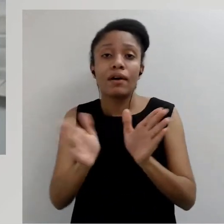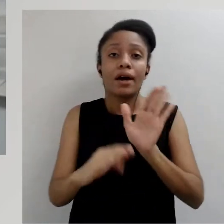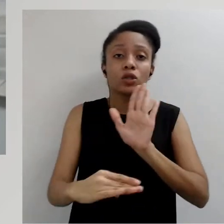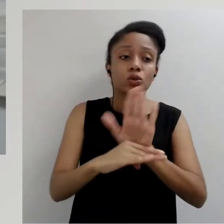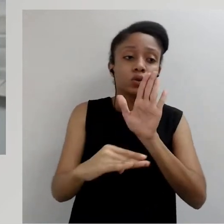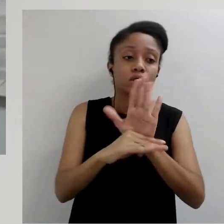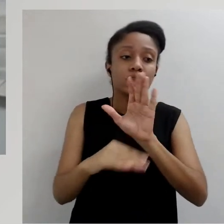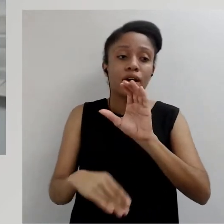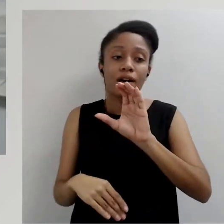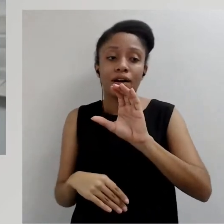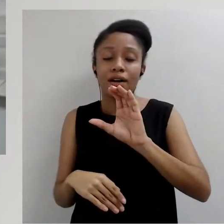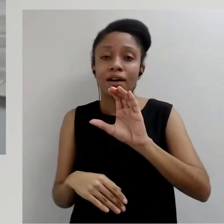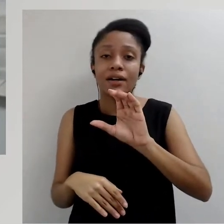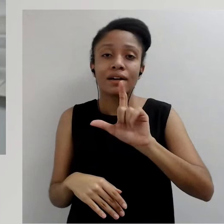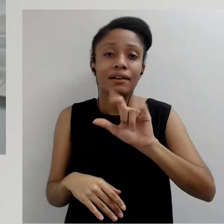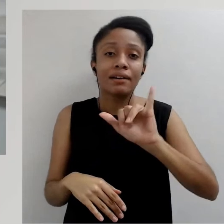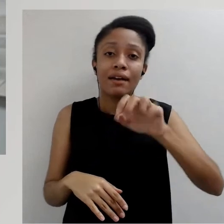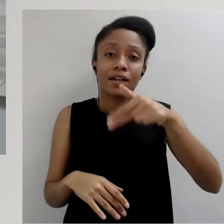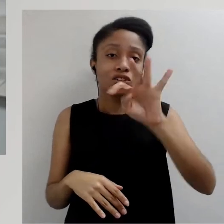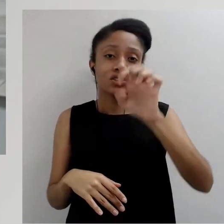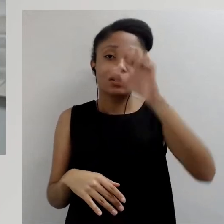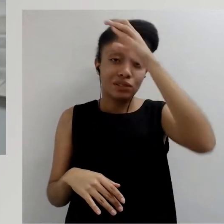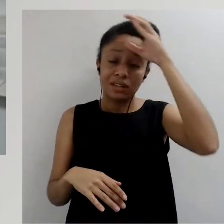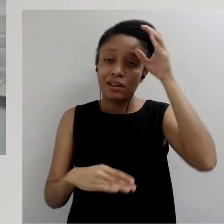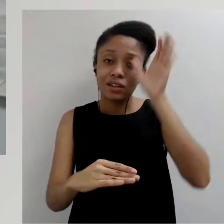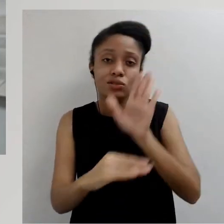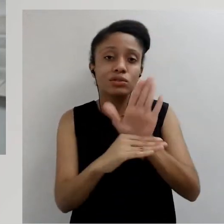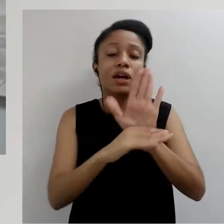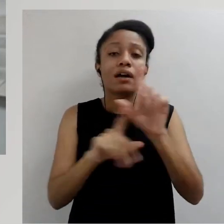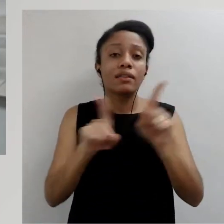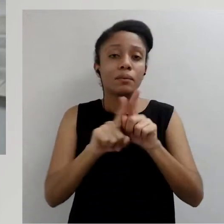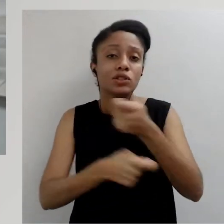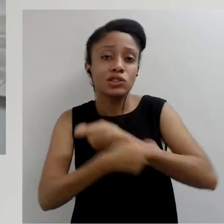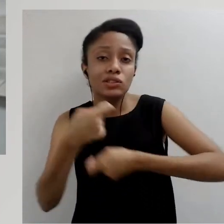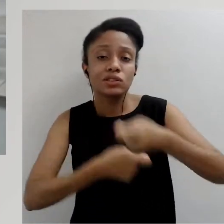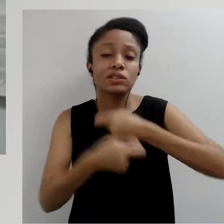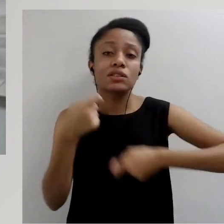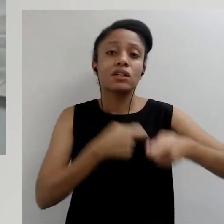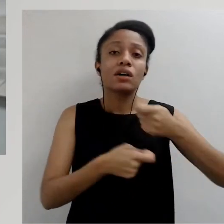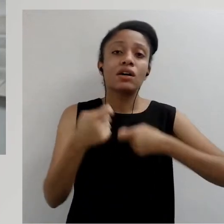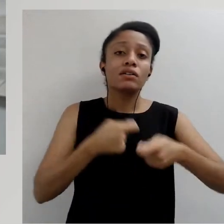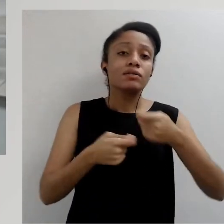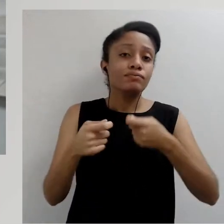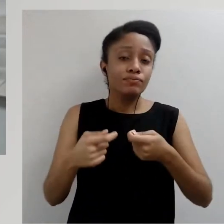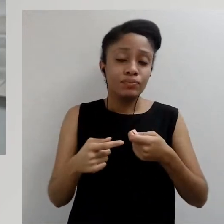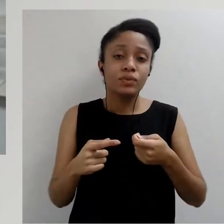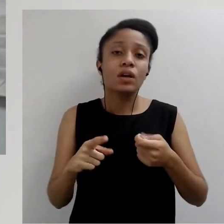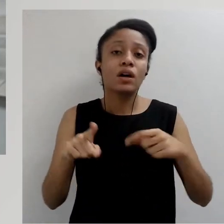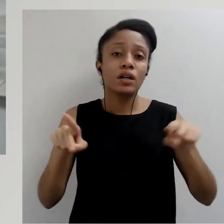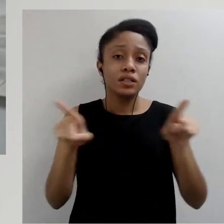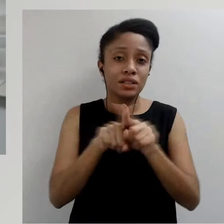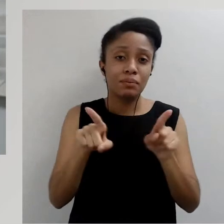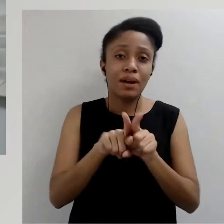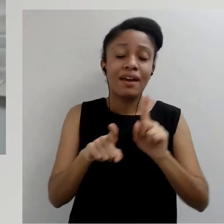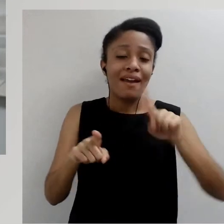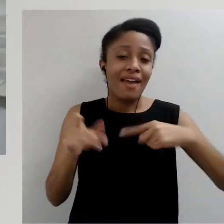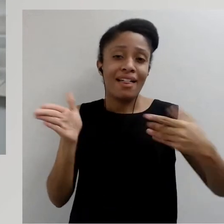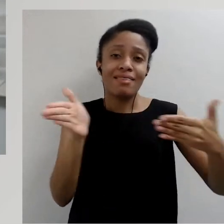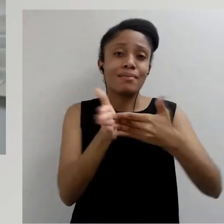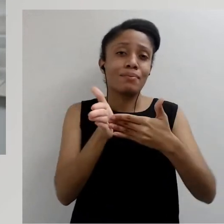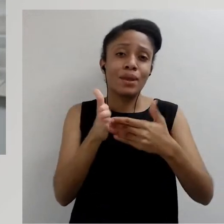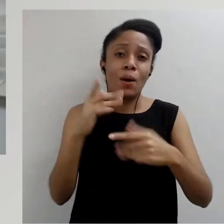help the client. It can be improving this managing tool, printing, calculation. This